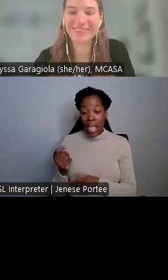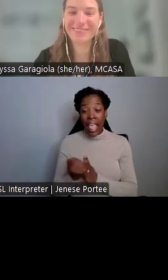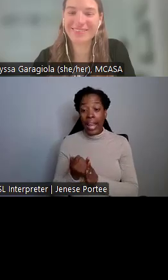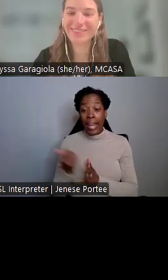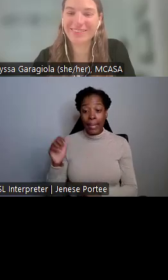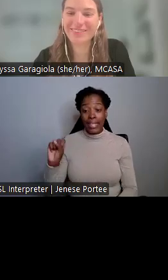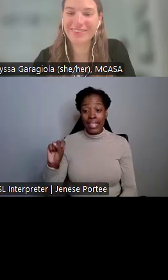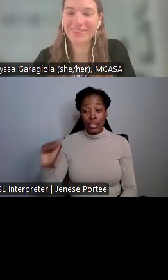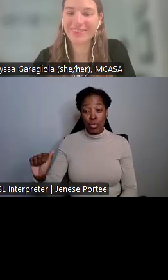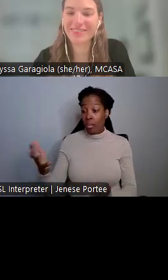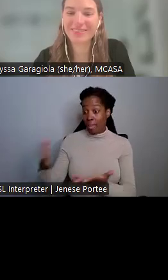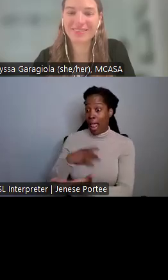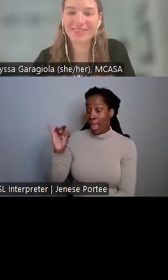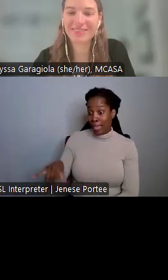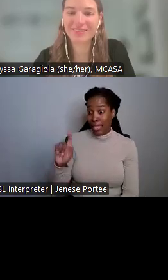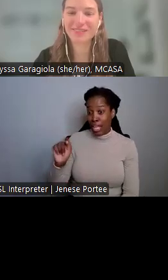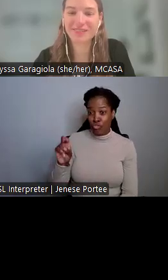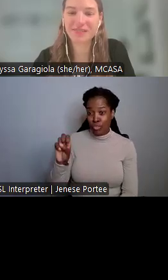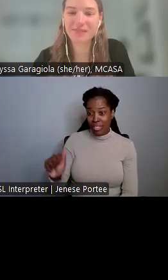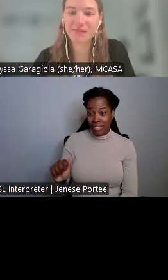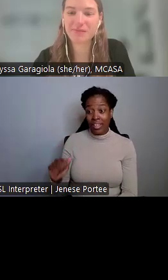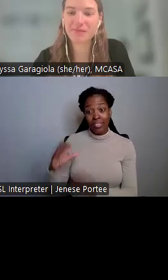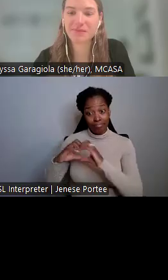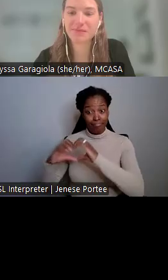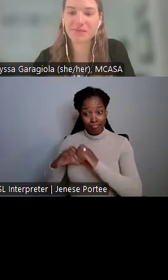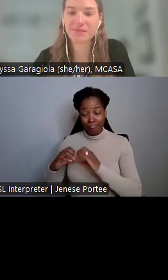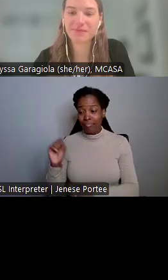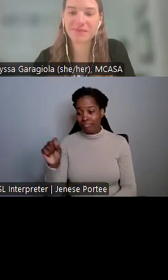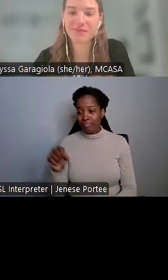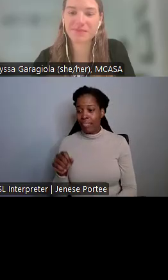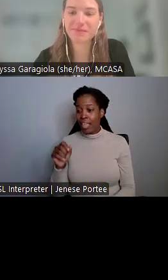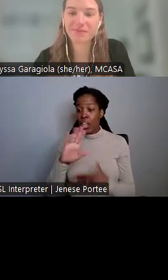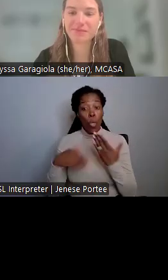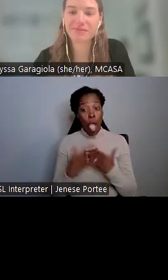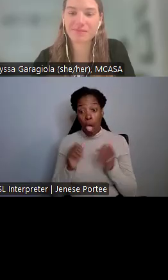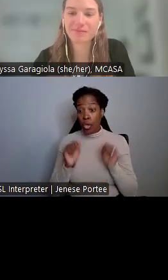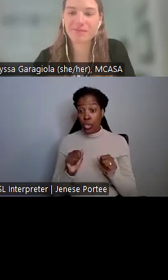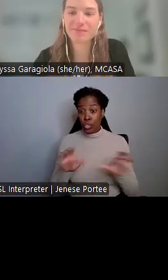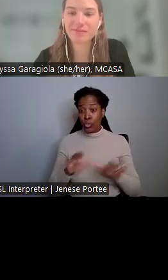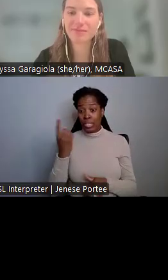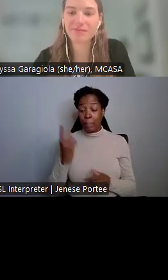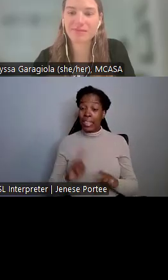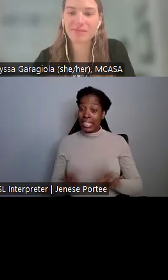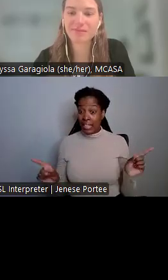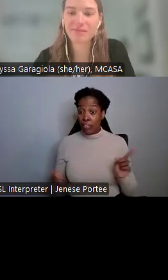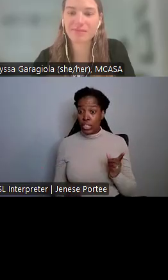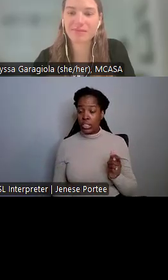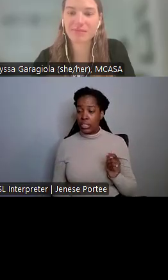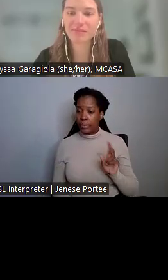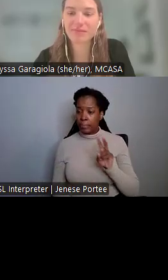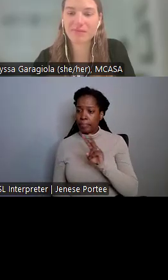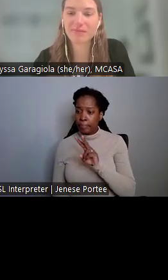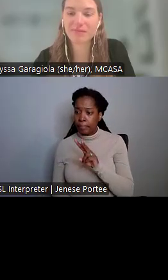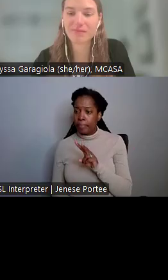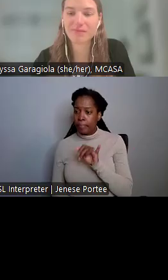sexual assault. I love it. She's getting some hearts. And then we could all do something different. Uh,